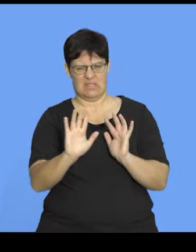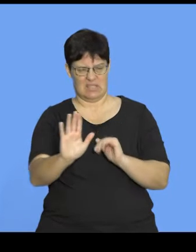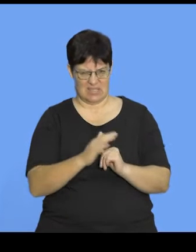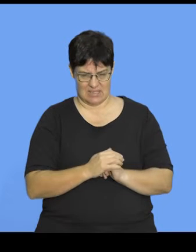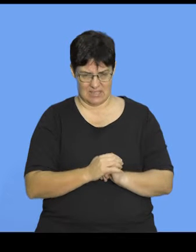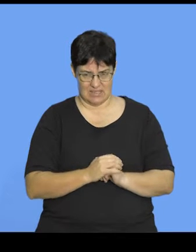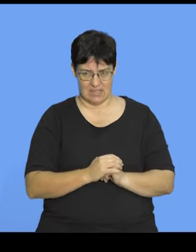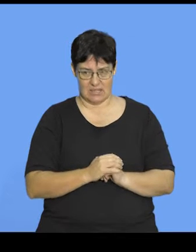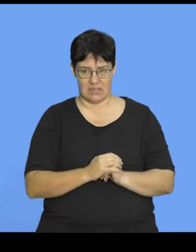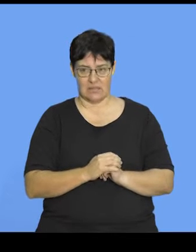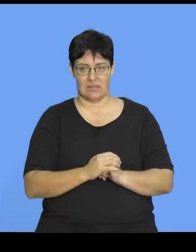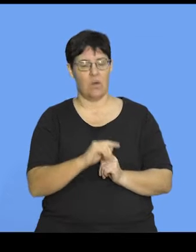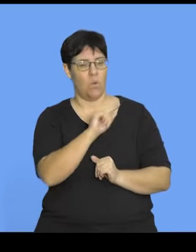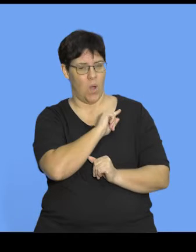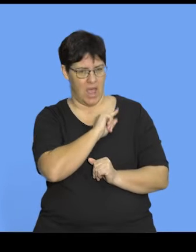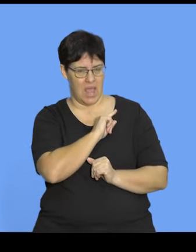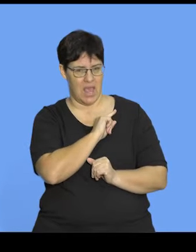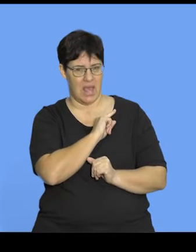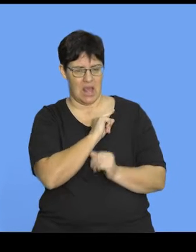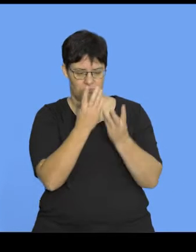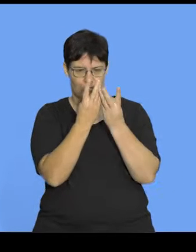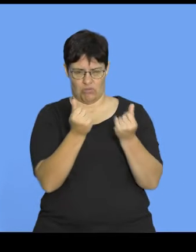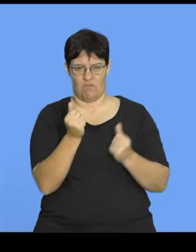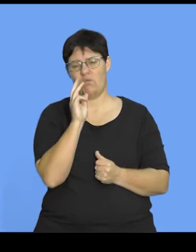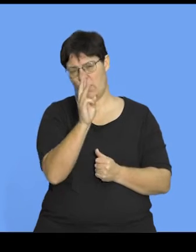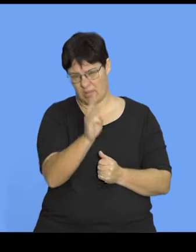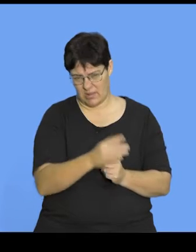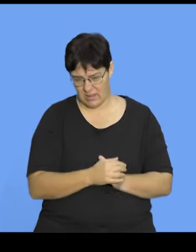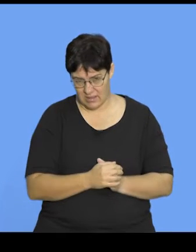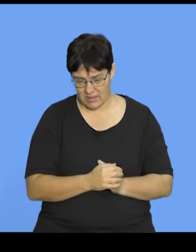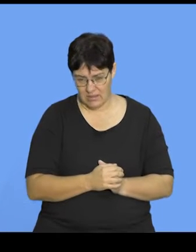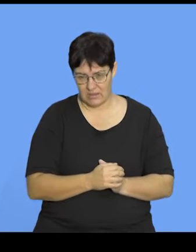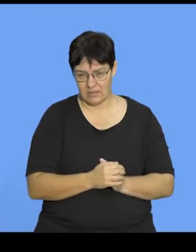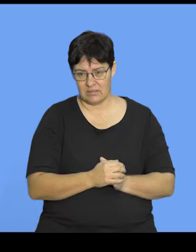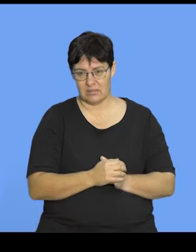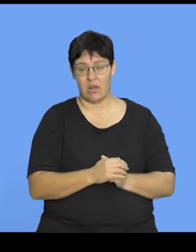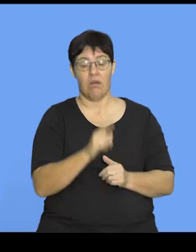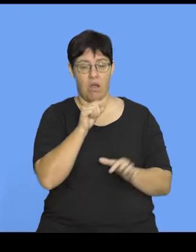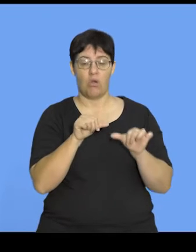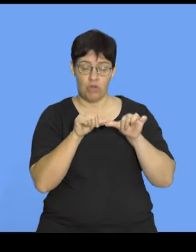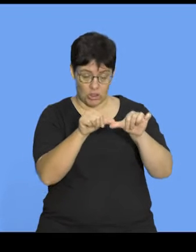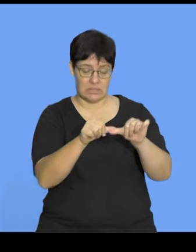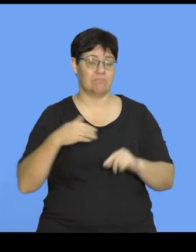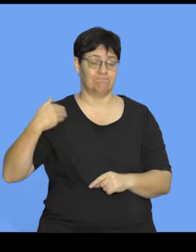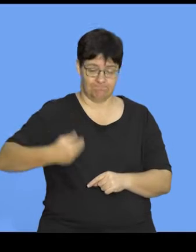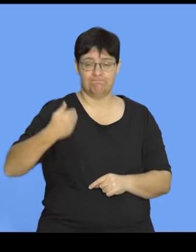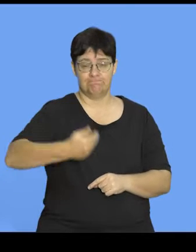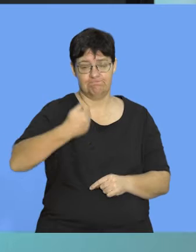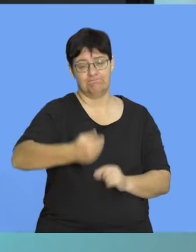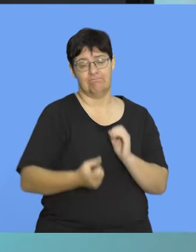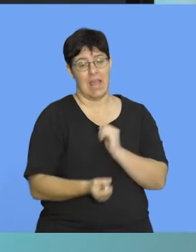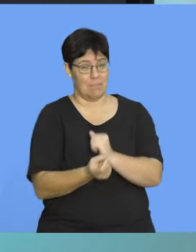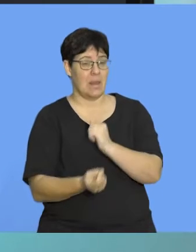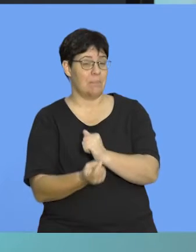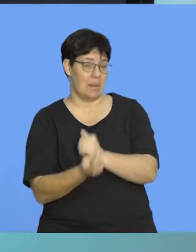units, okay, because it's going to sort itself out along the way. We're going to use that constant often, the fact that G